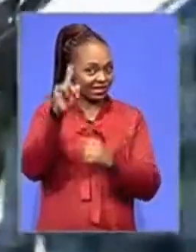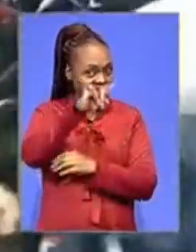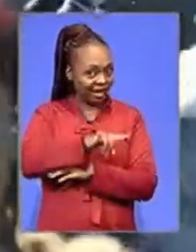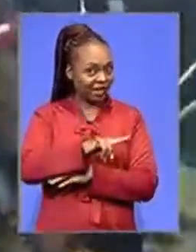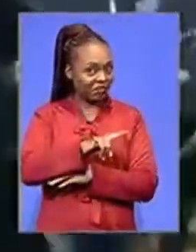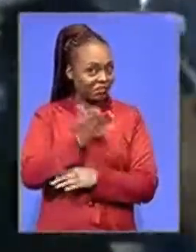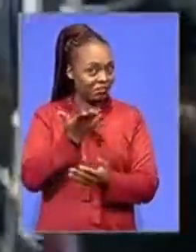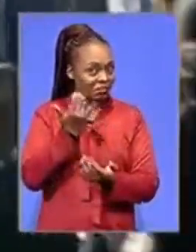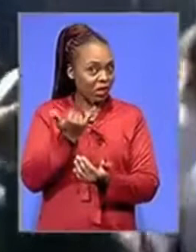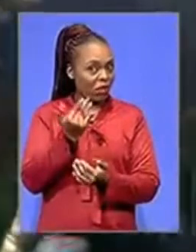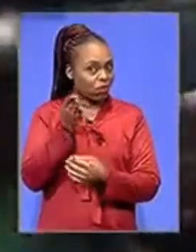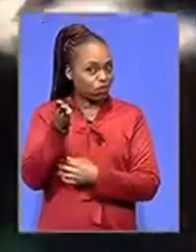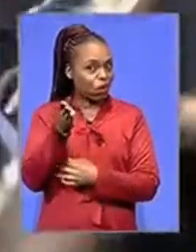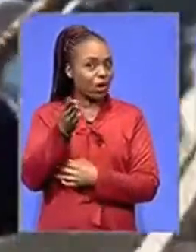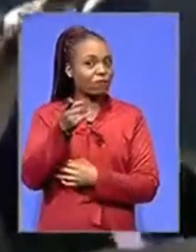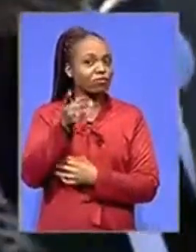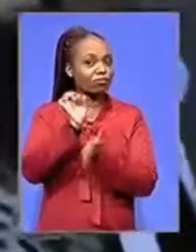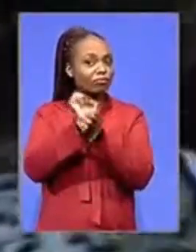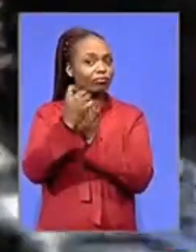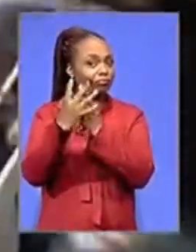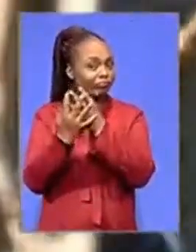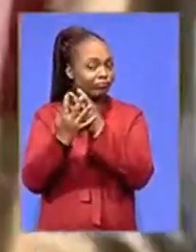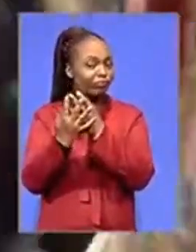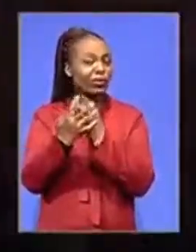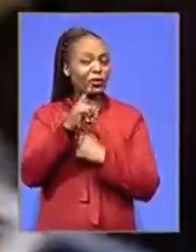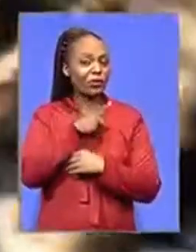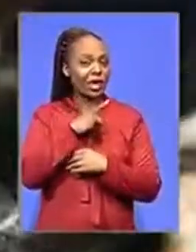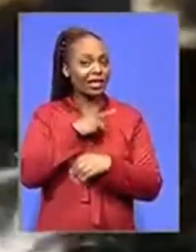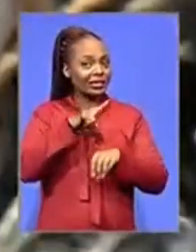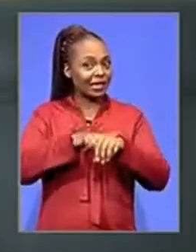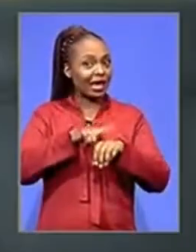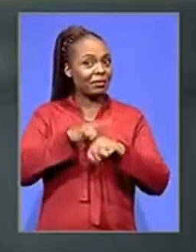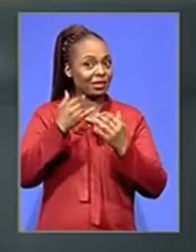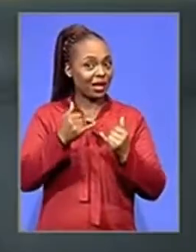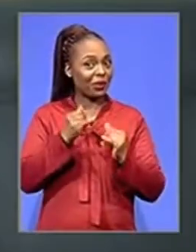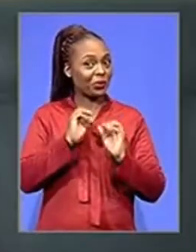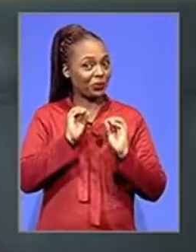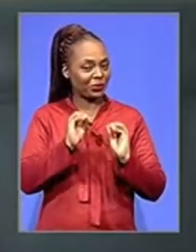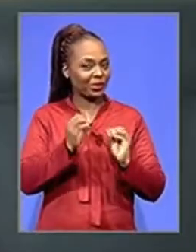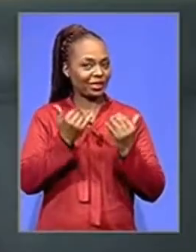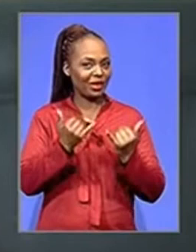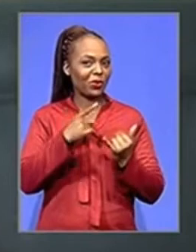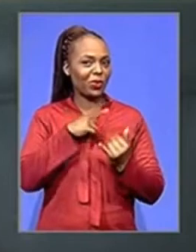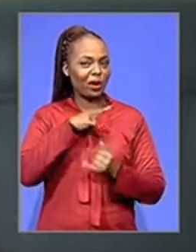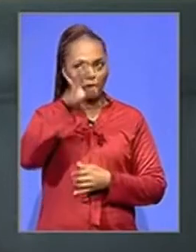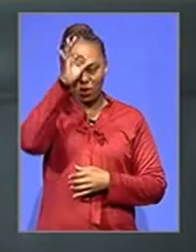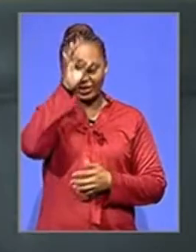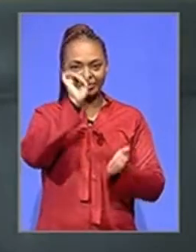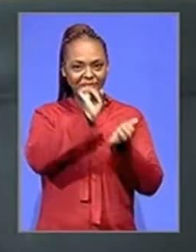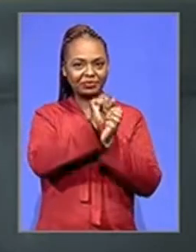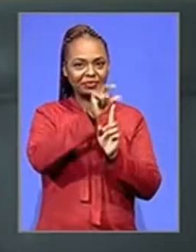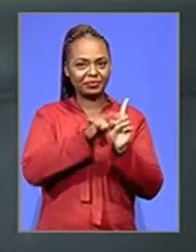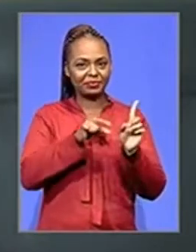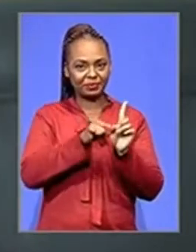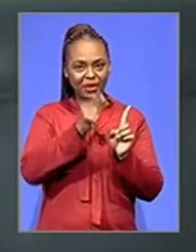ge nako eo a beng a e filwe e mo tlile ka phefong ga jalo sephetho se go boeta pele bja sephodisa go mo tshwara. Zuma o lwa